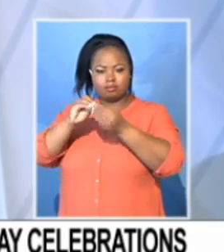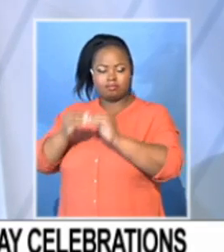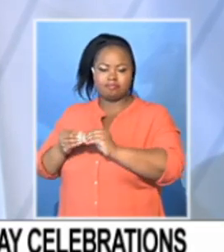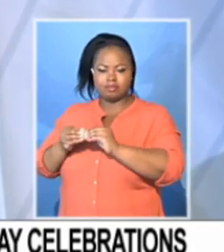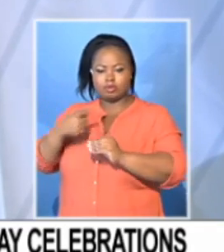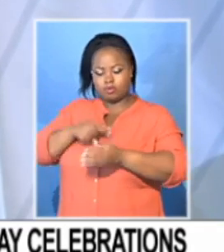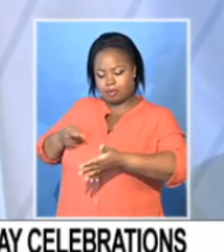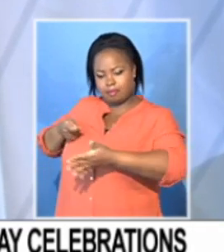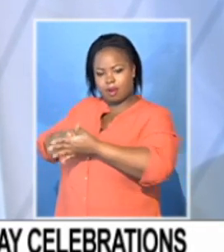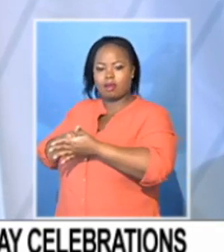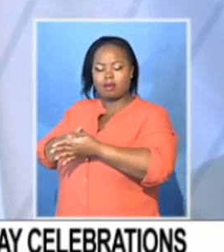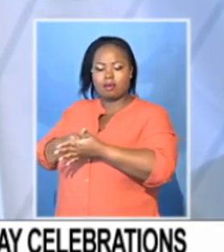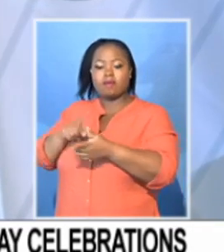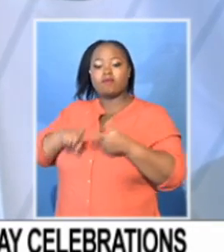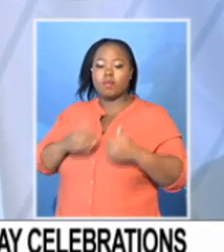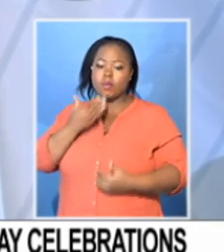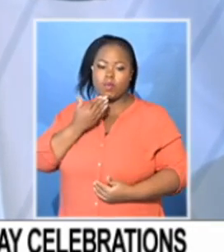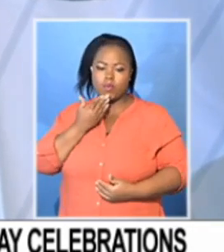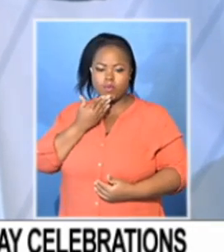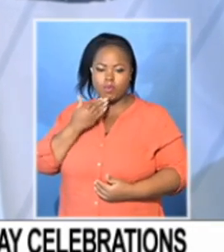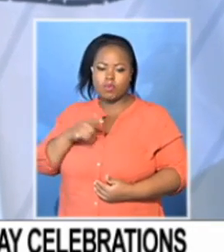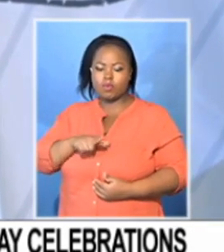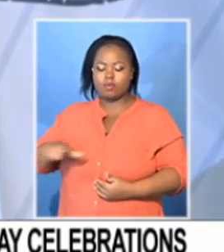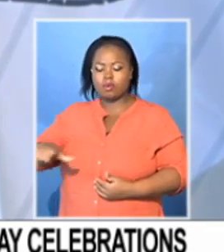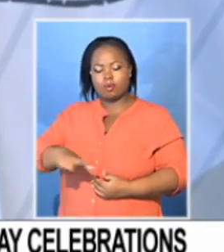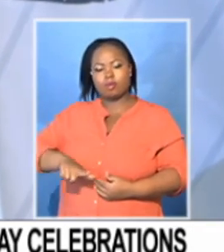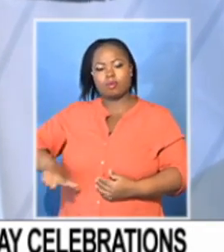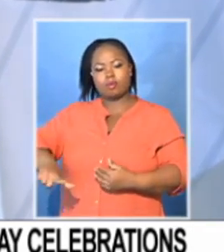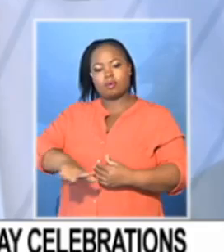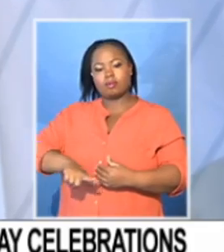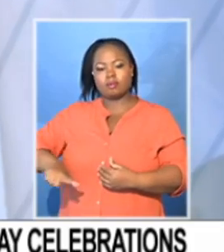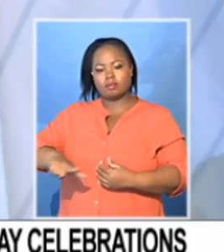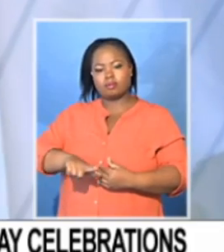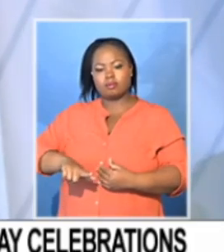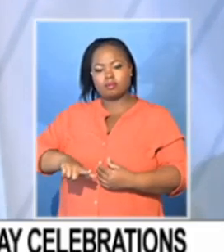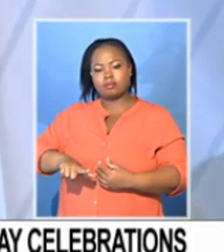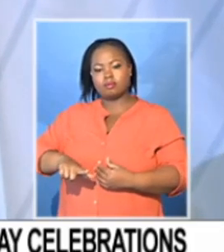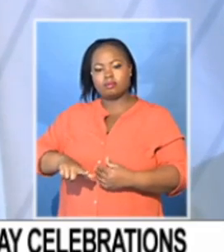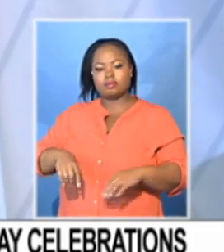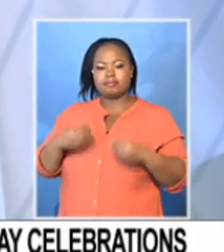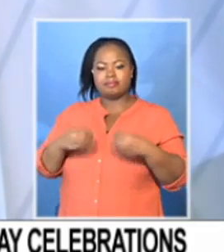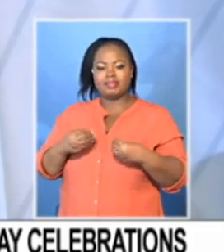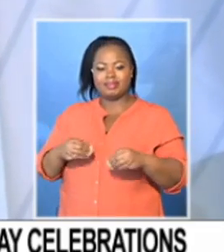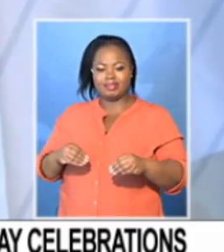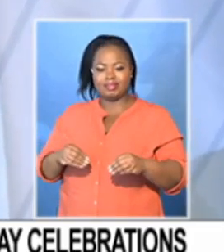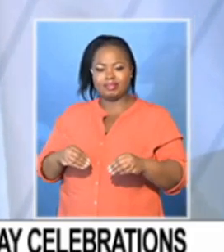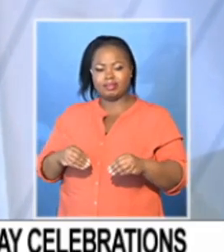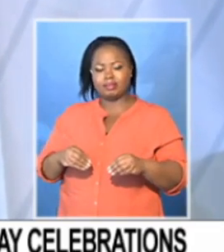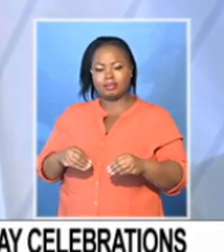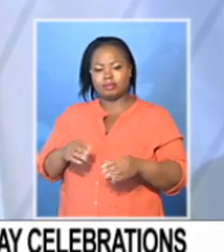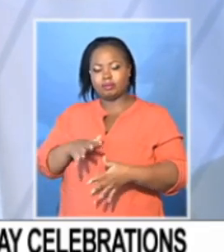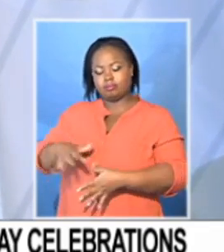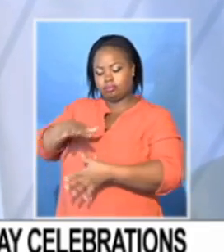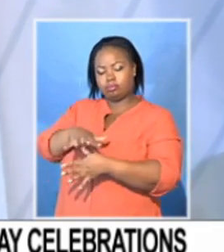were procured from local cooperatives operated by women in